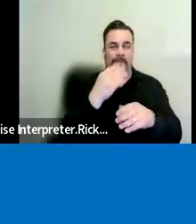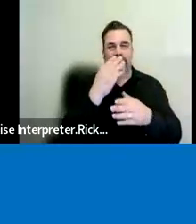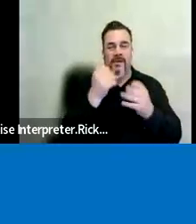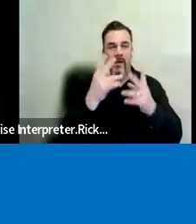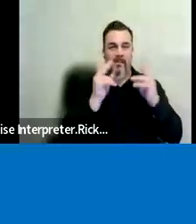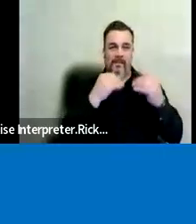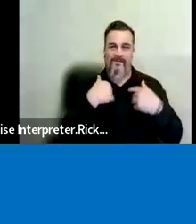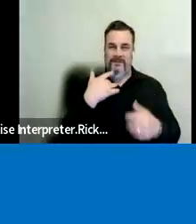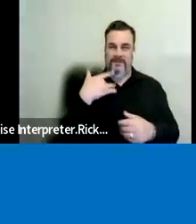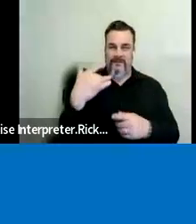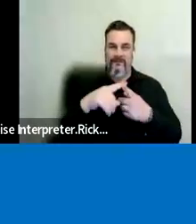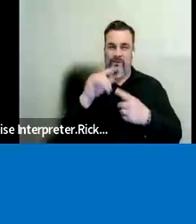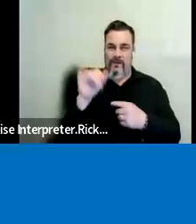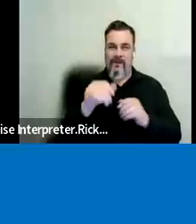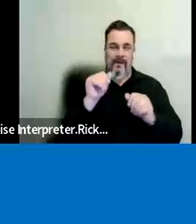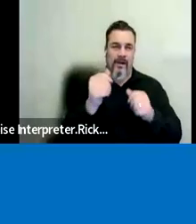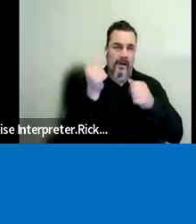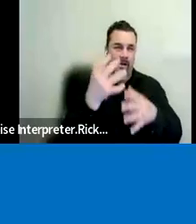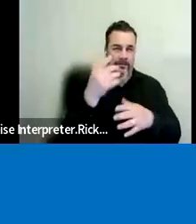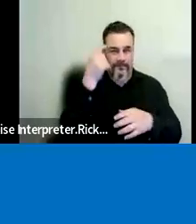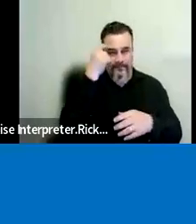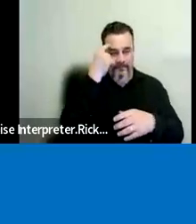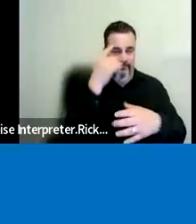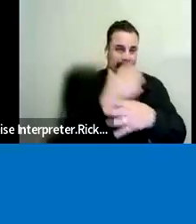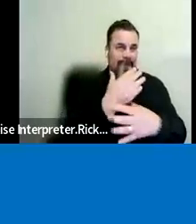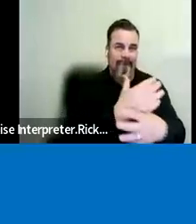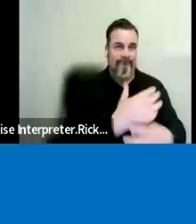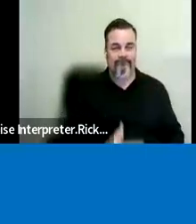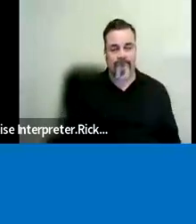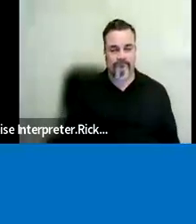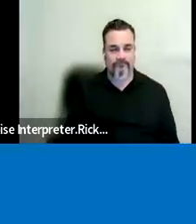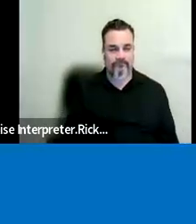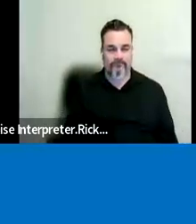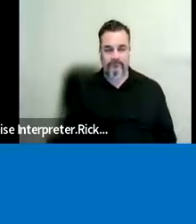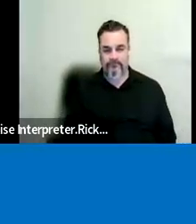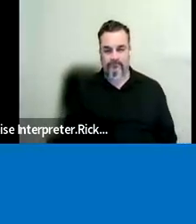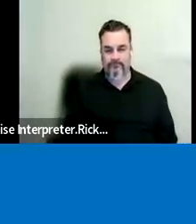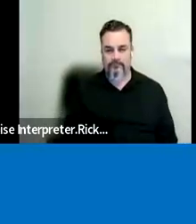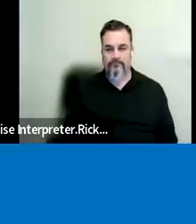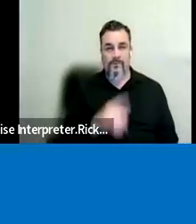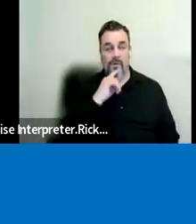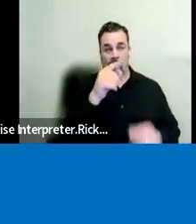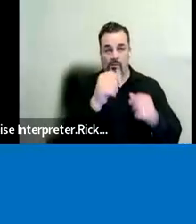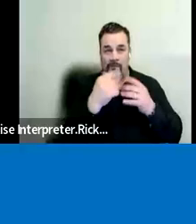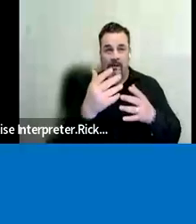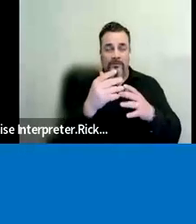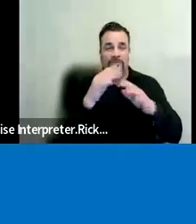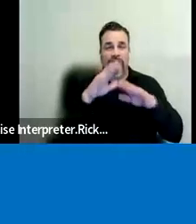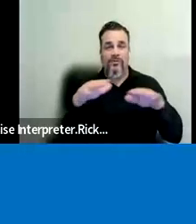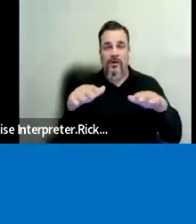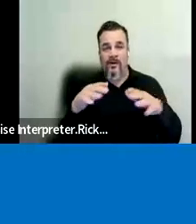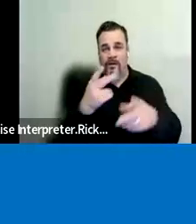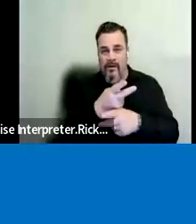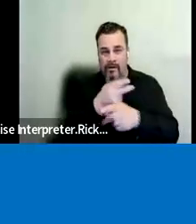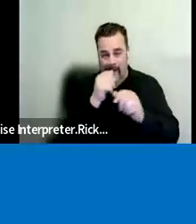to that, and it can cause cognitive issues. Are you providing childcare? Can you